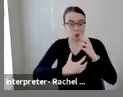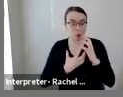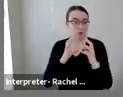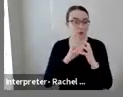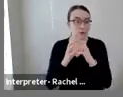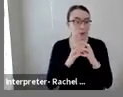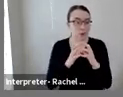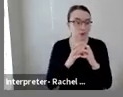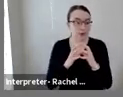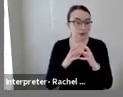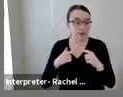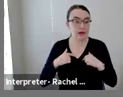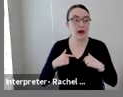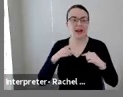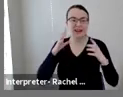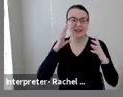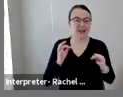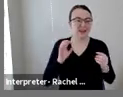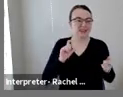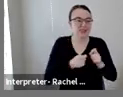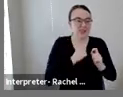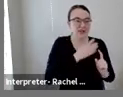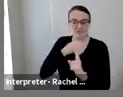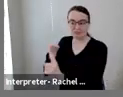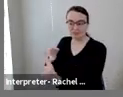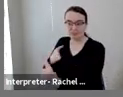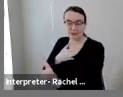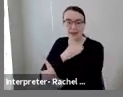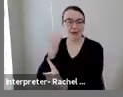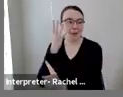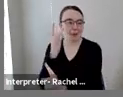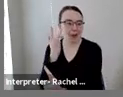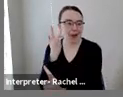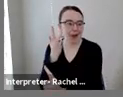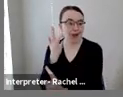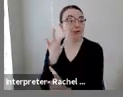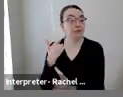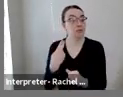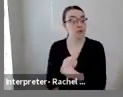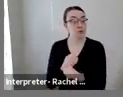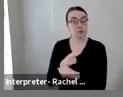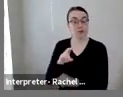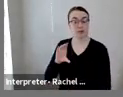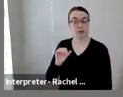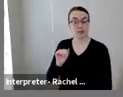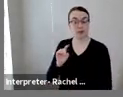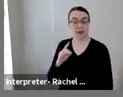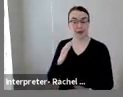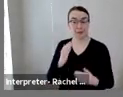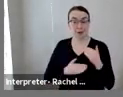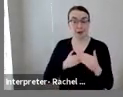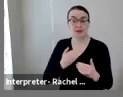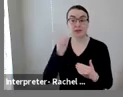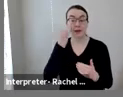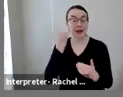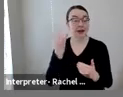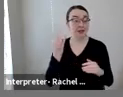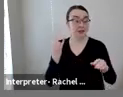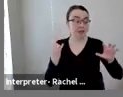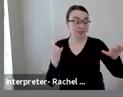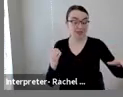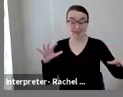second, we're going this way now. We've changed everything. Here's why. And we're in CAD process. But if you merge these two